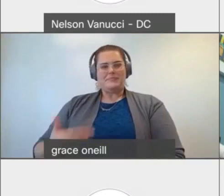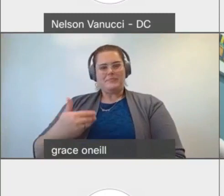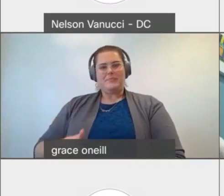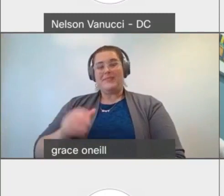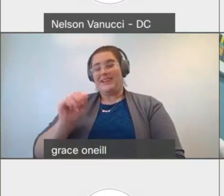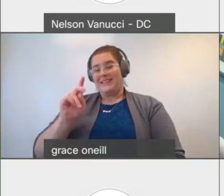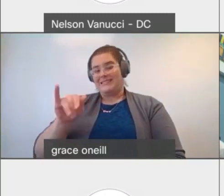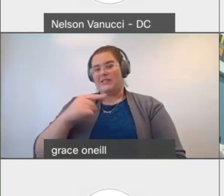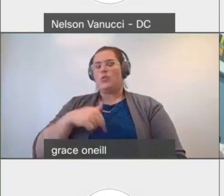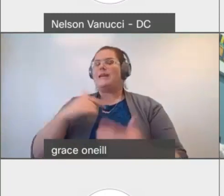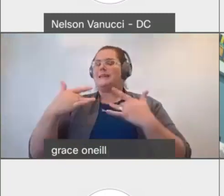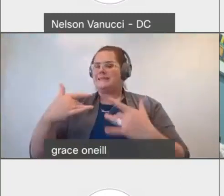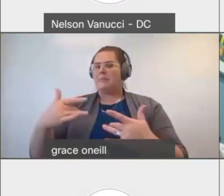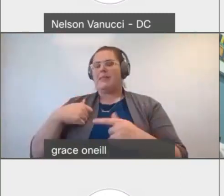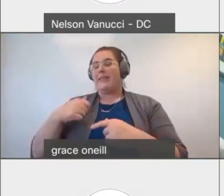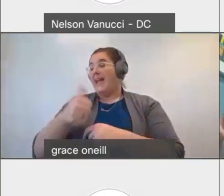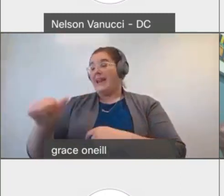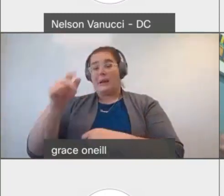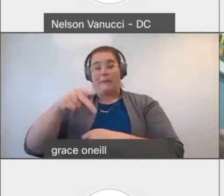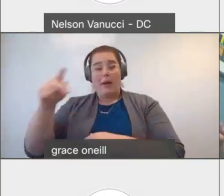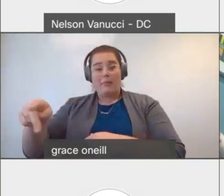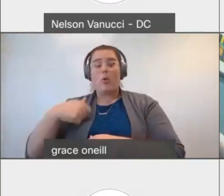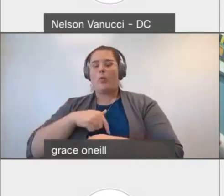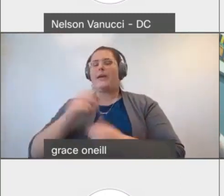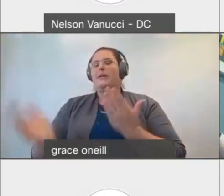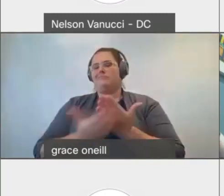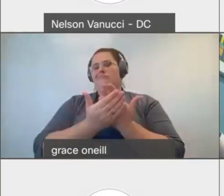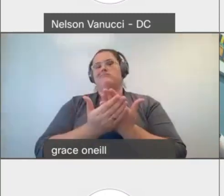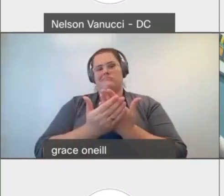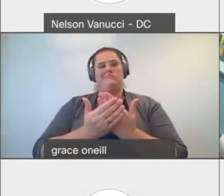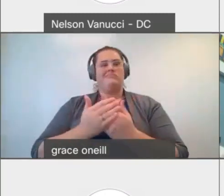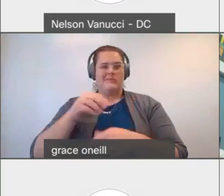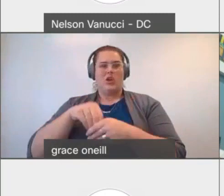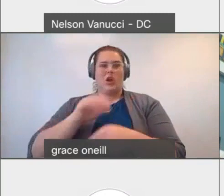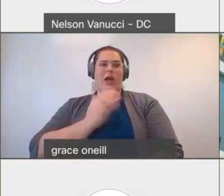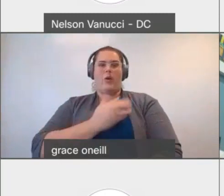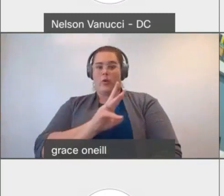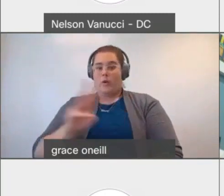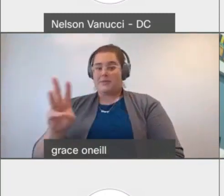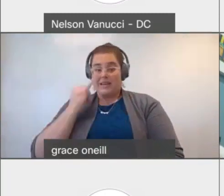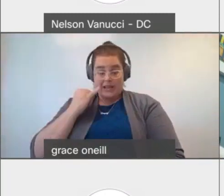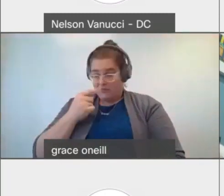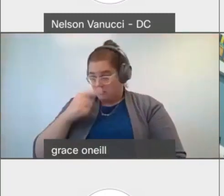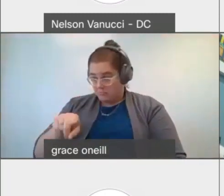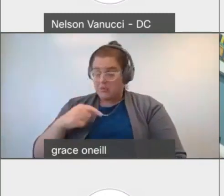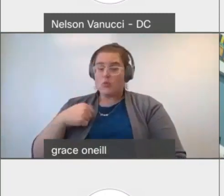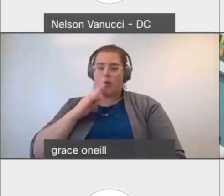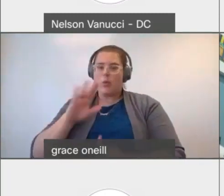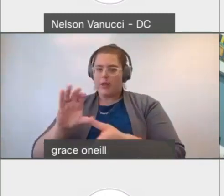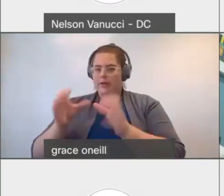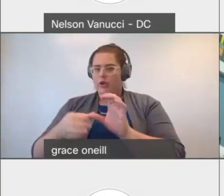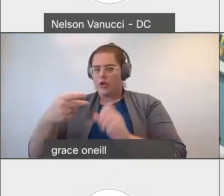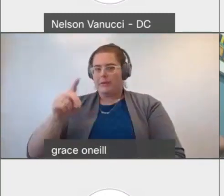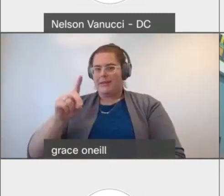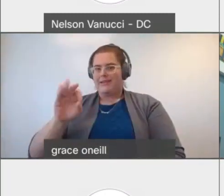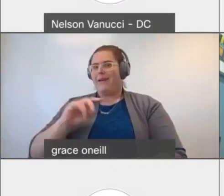our website. So if that's okay, we would convert it to a PDF and post it on our website along with our